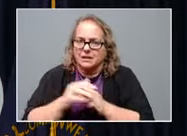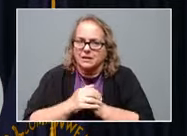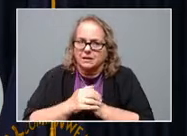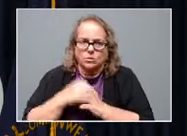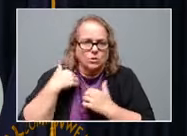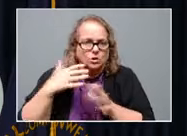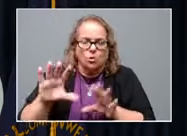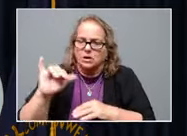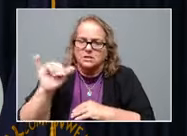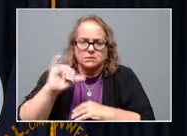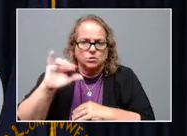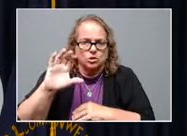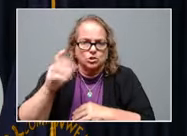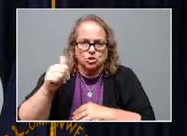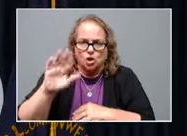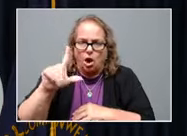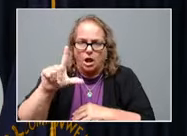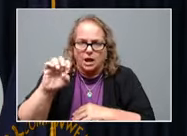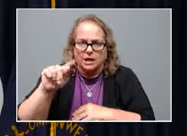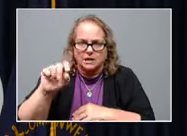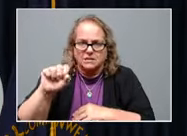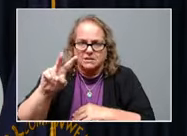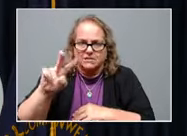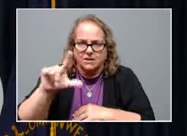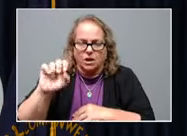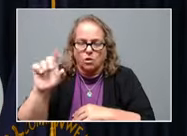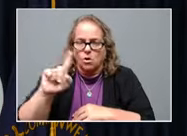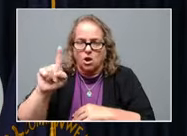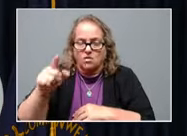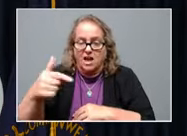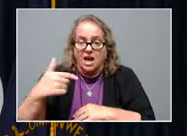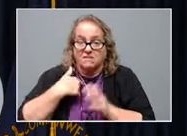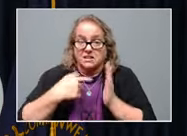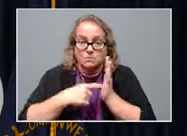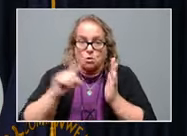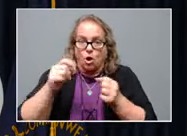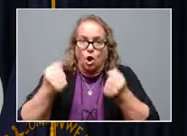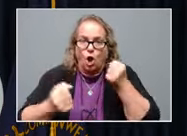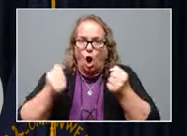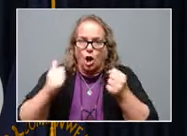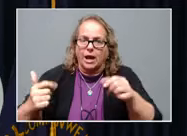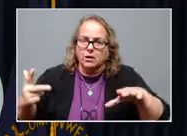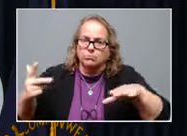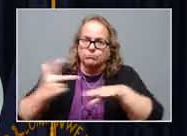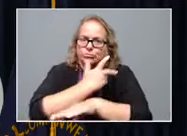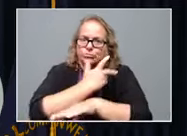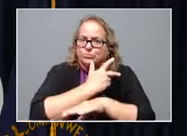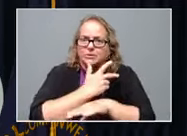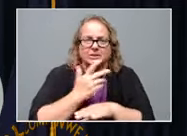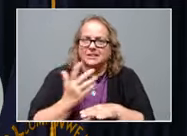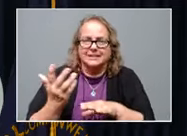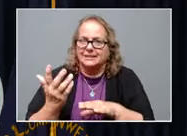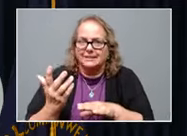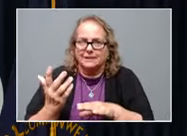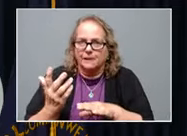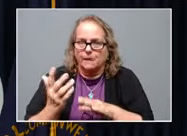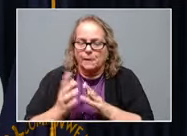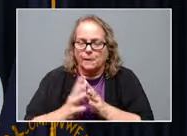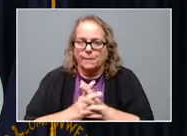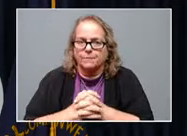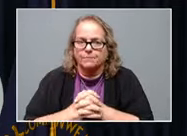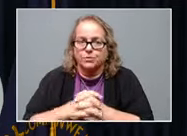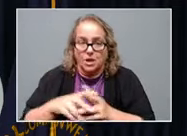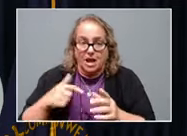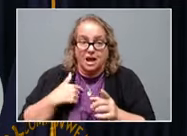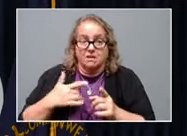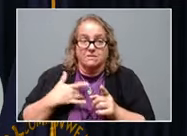there are demonstrations where a car can get in or get through. I do believe that long term, this